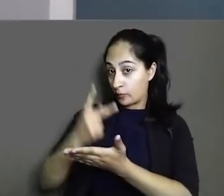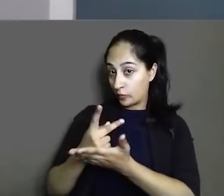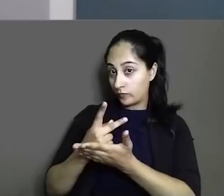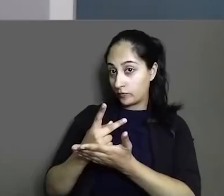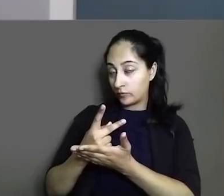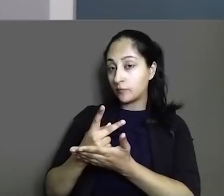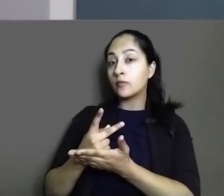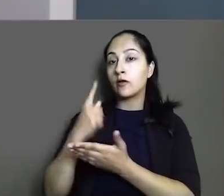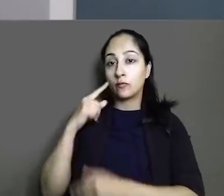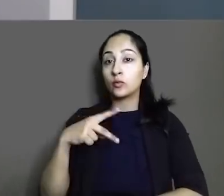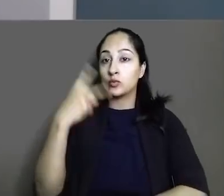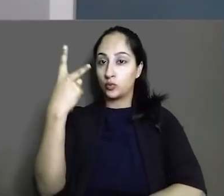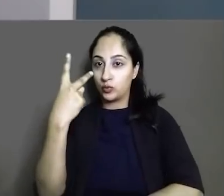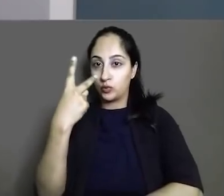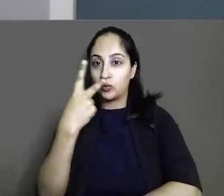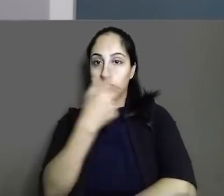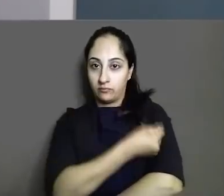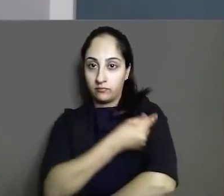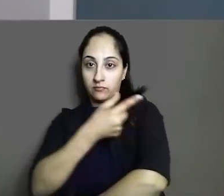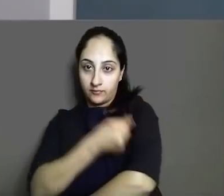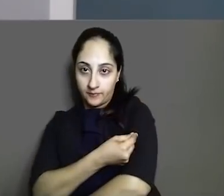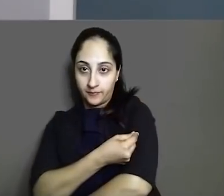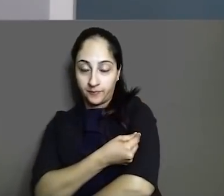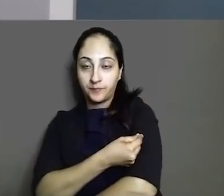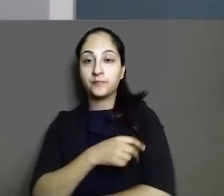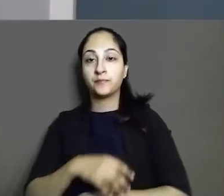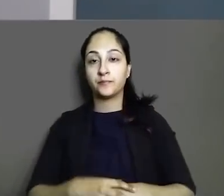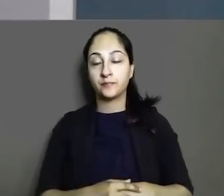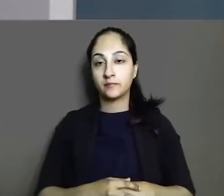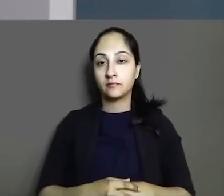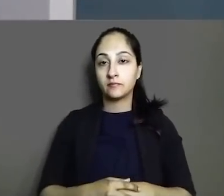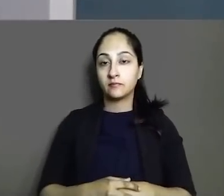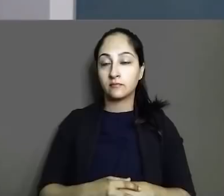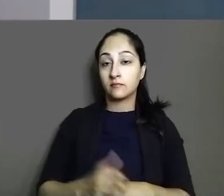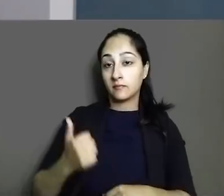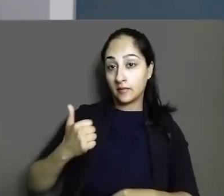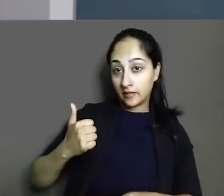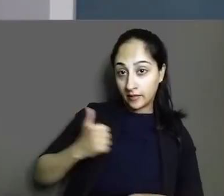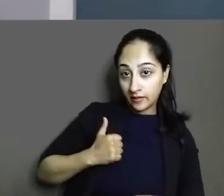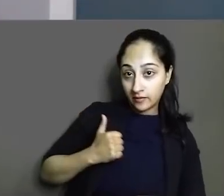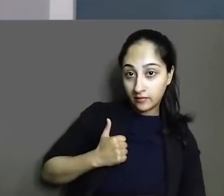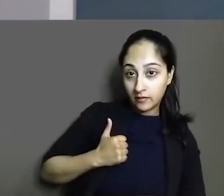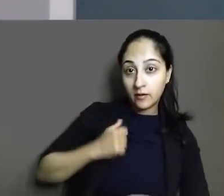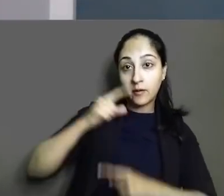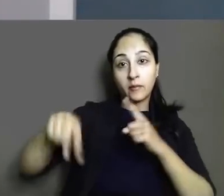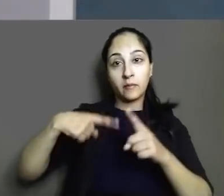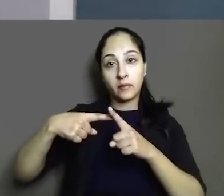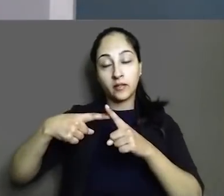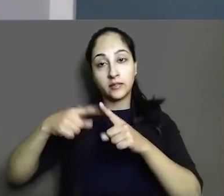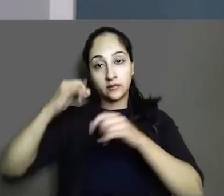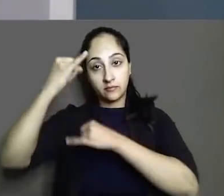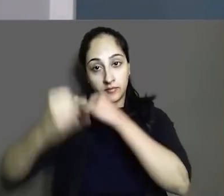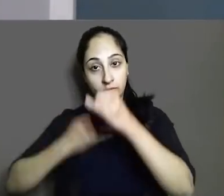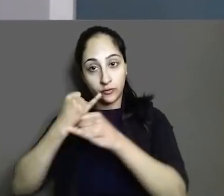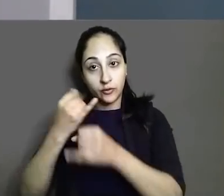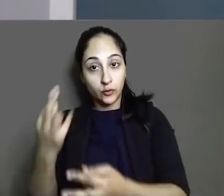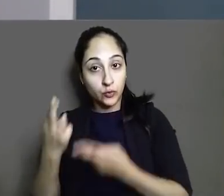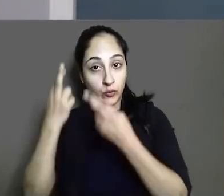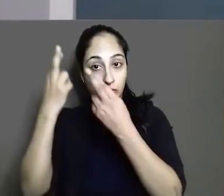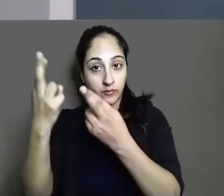offer some protection to twice as many people with 1 dose, rather than offering 2 doses to half the number of